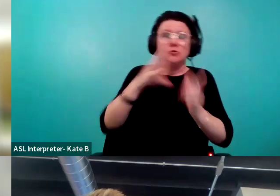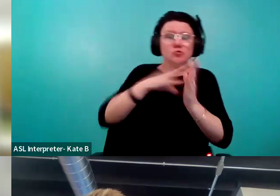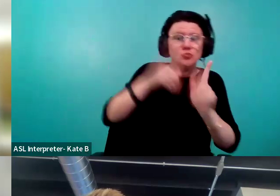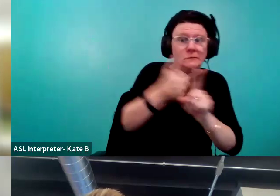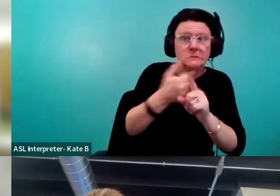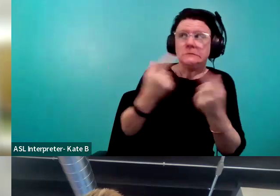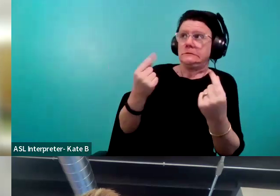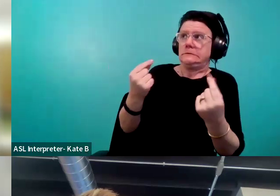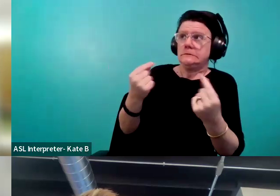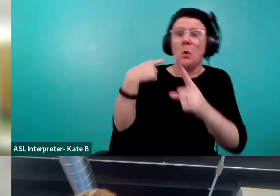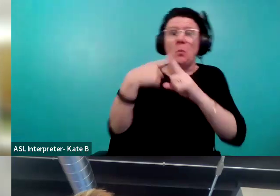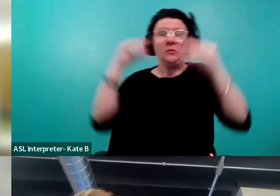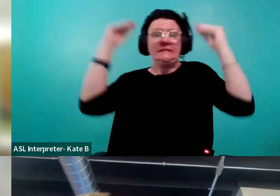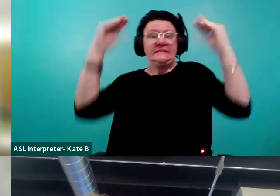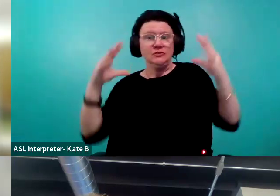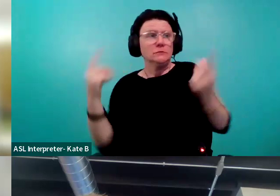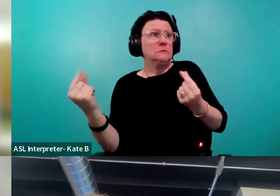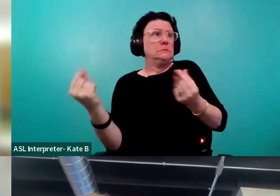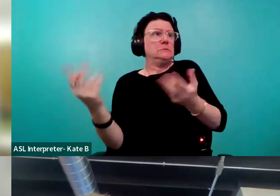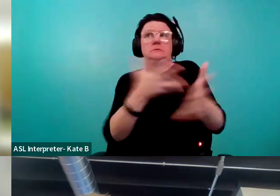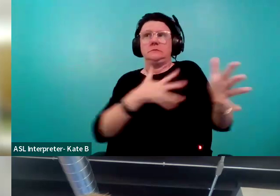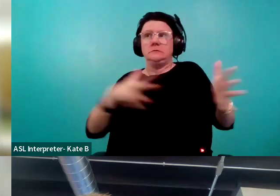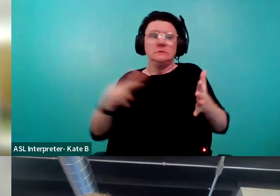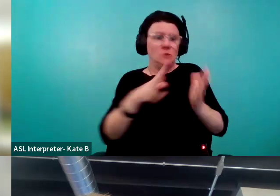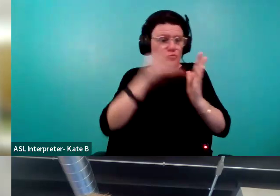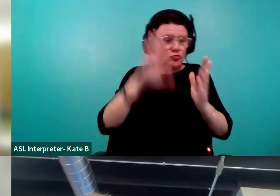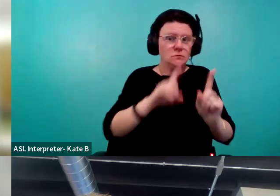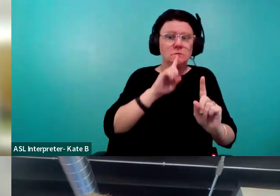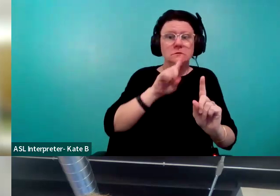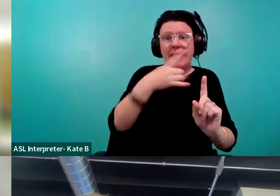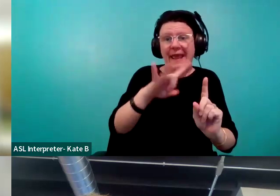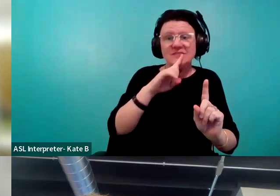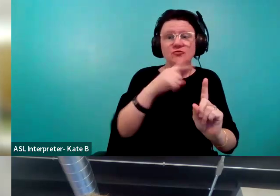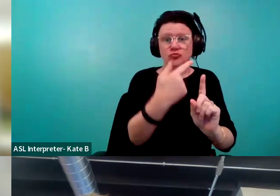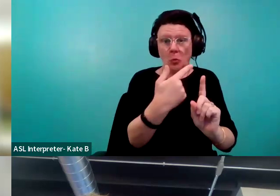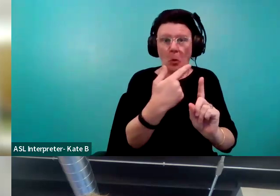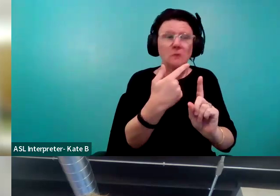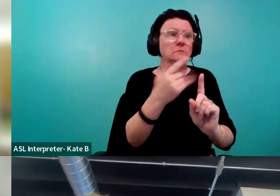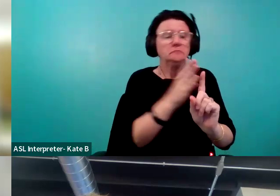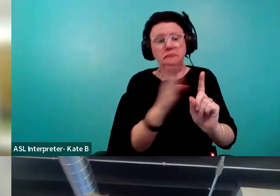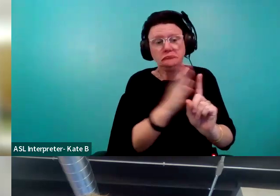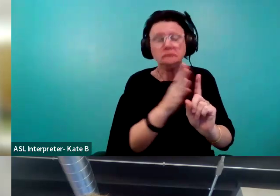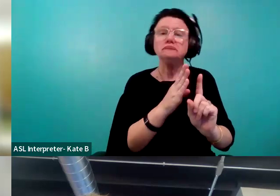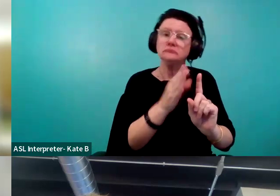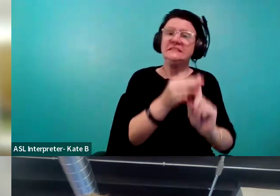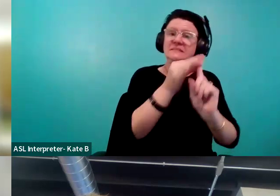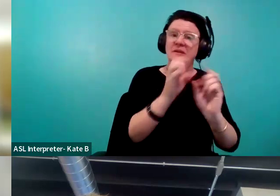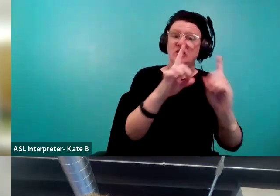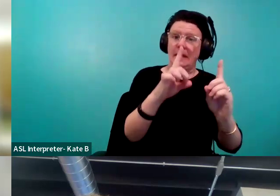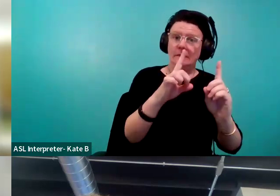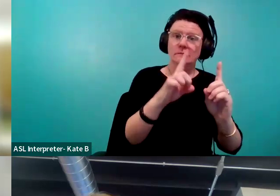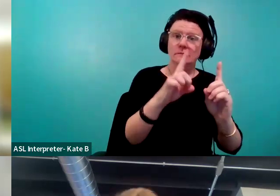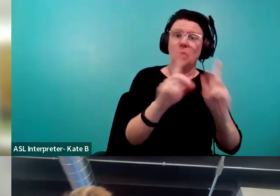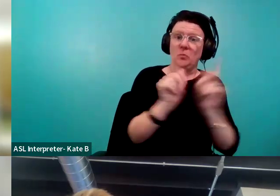for also for educators, to move students who are have disabilities or in special education